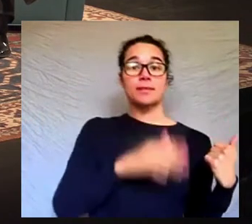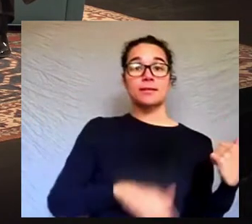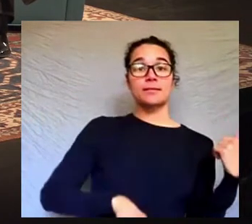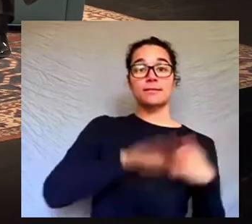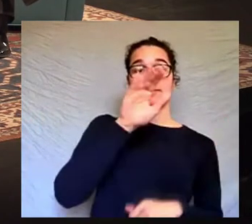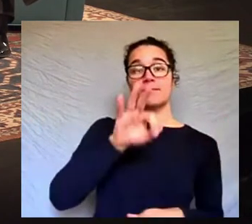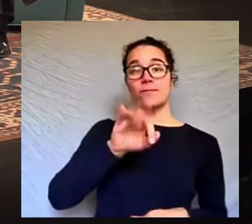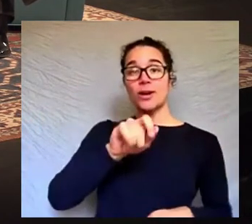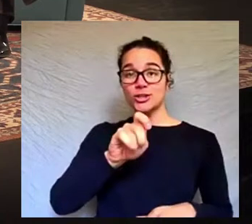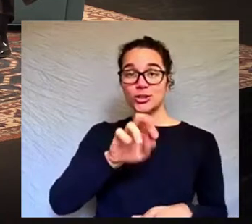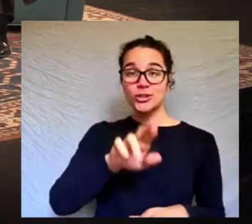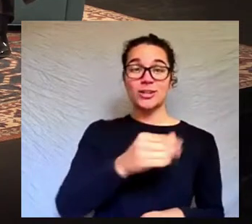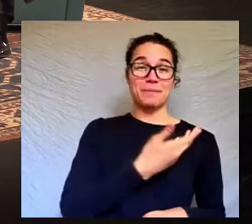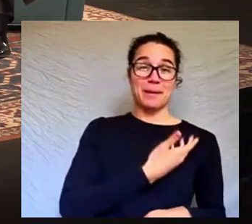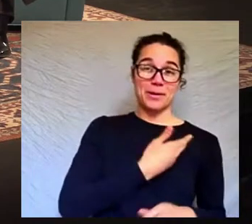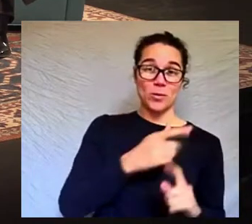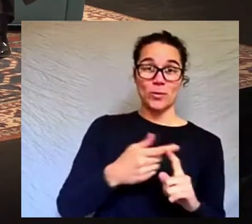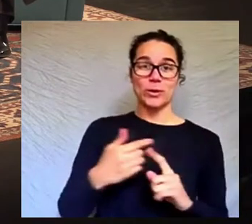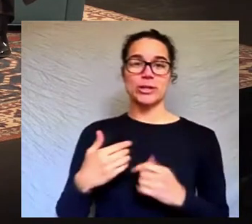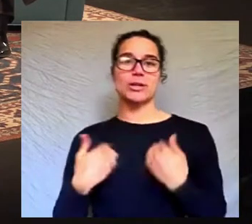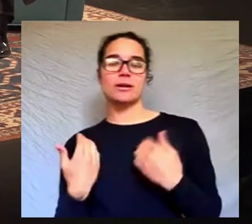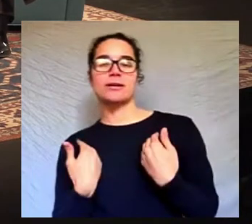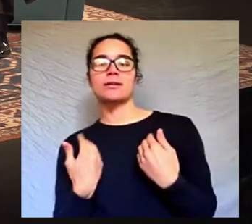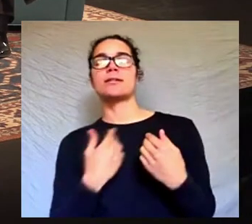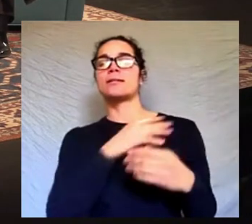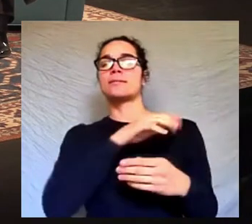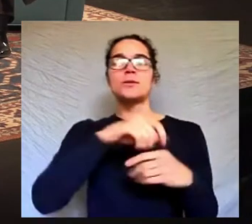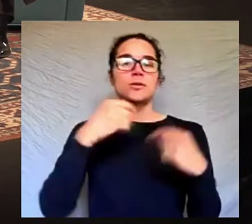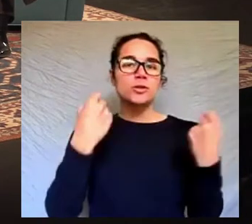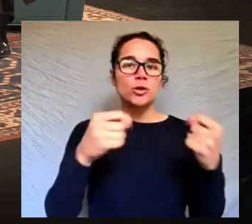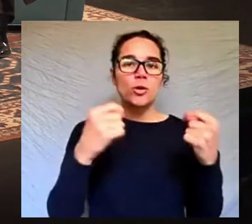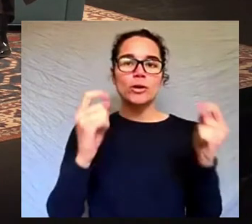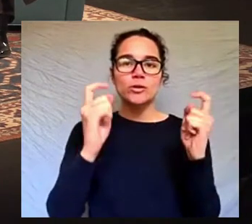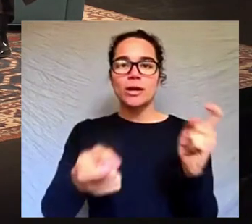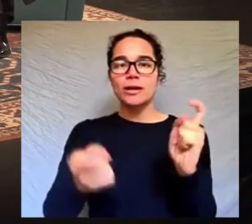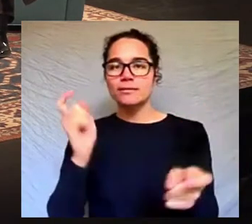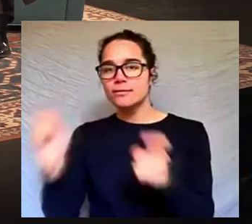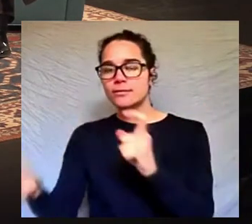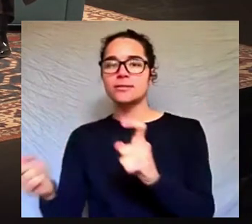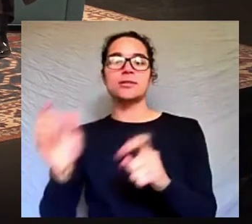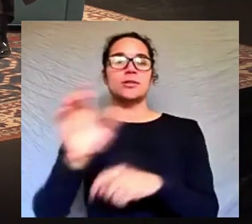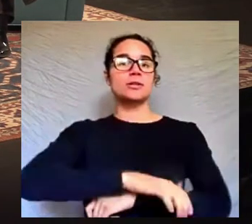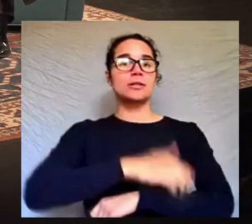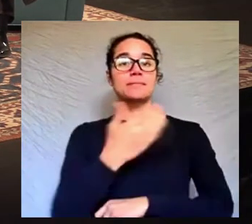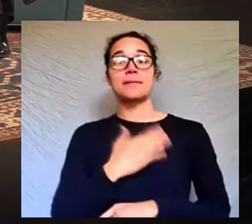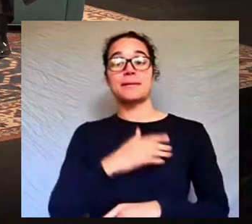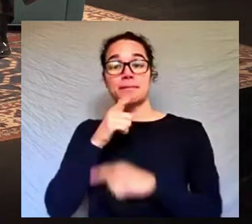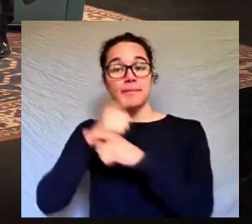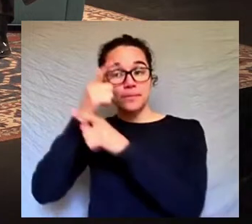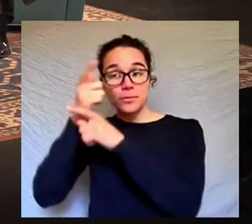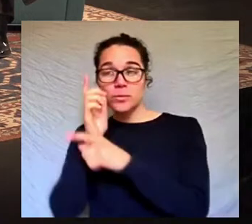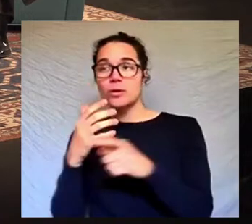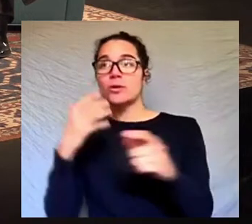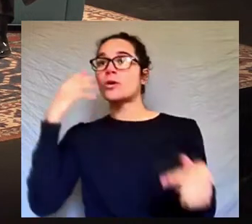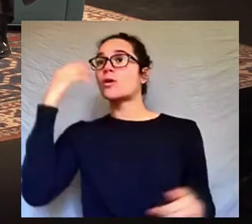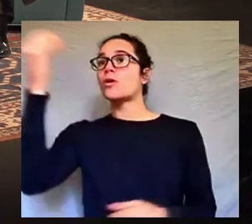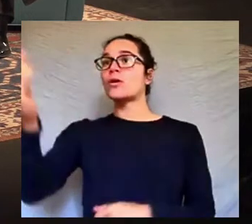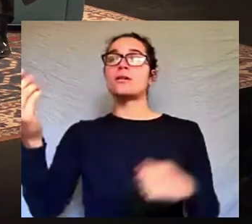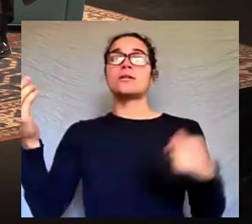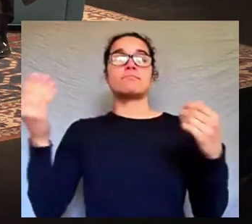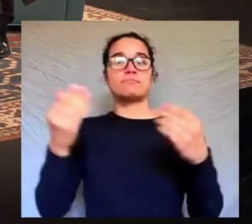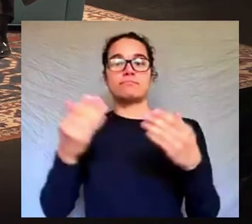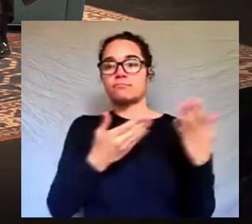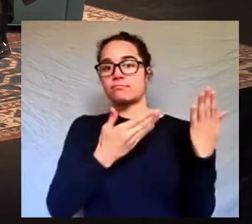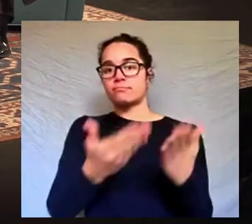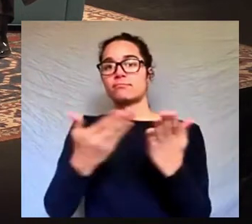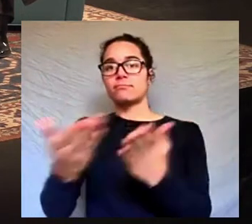filling them, we participated in toy drives at Christmas every year. My siblings and I would go out and help wrap the gifts and then deliver them. And